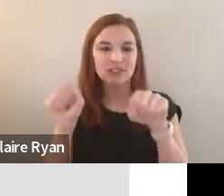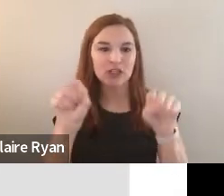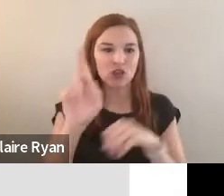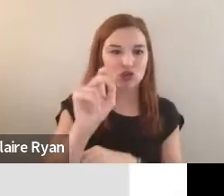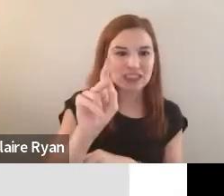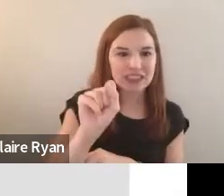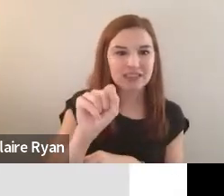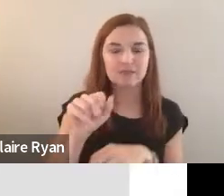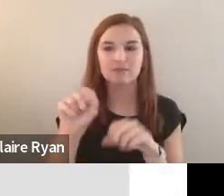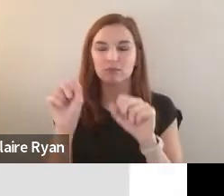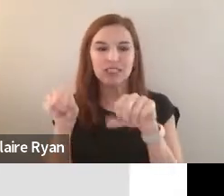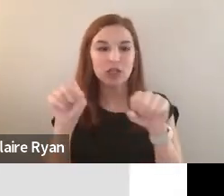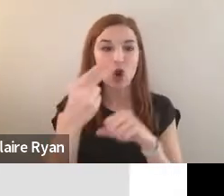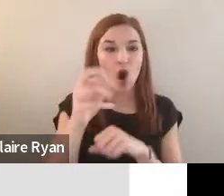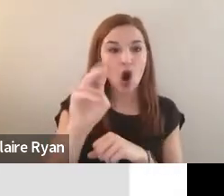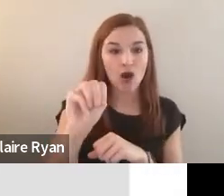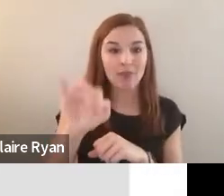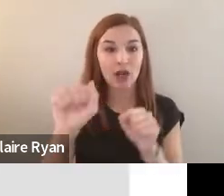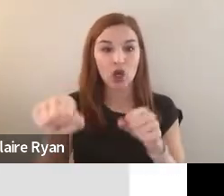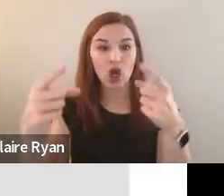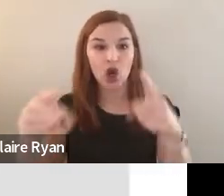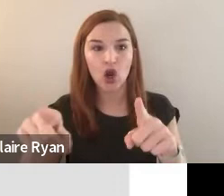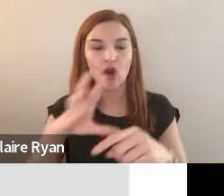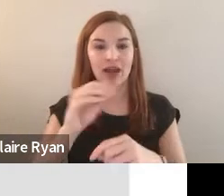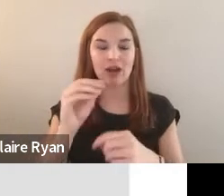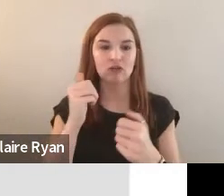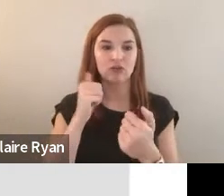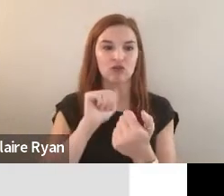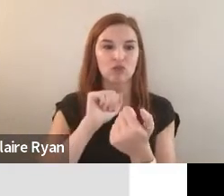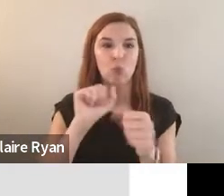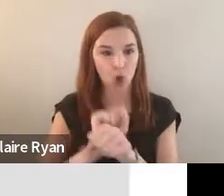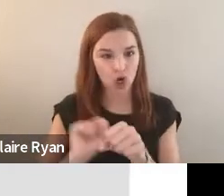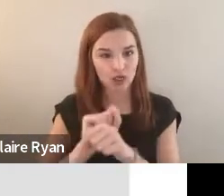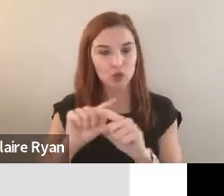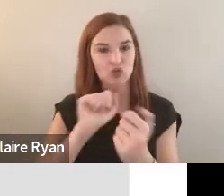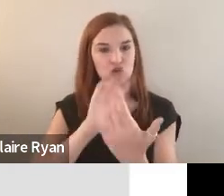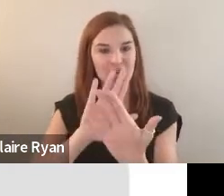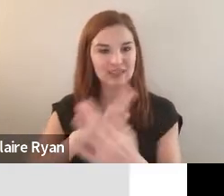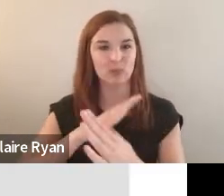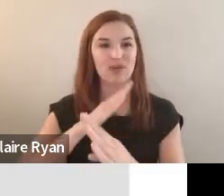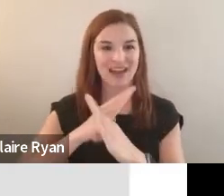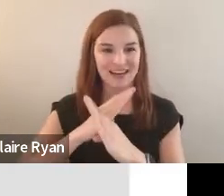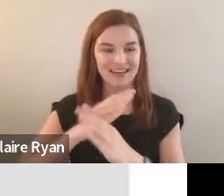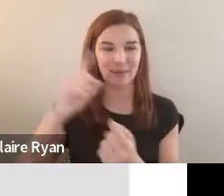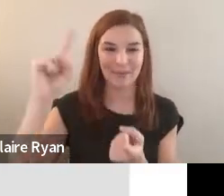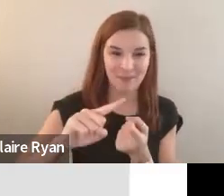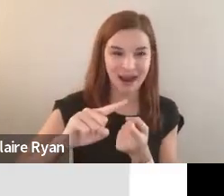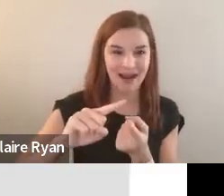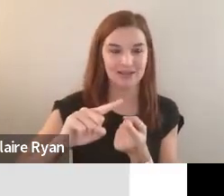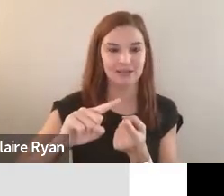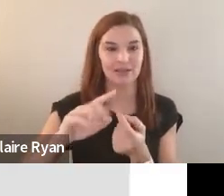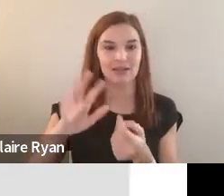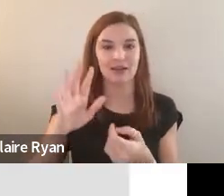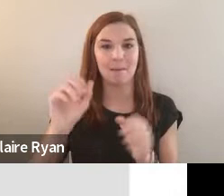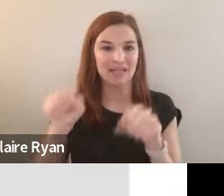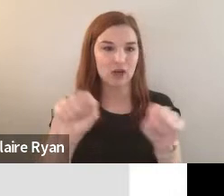that means is the ability to predict, the ability to think about predictors of harm, things that could cause harm, and